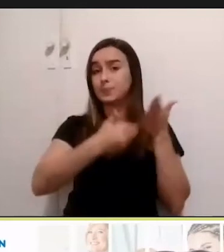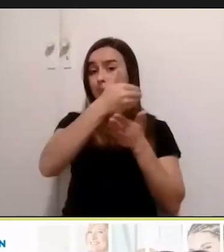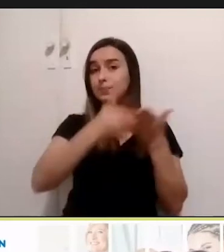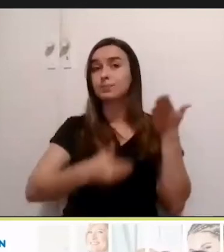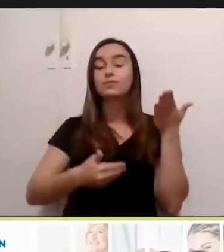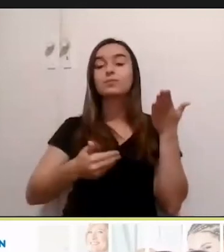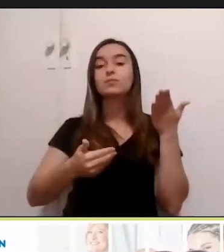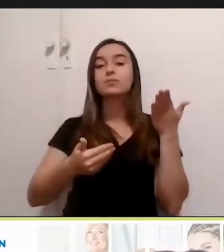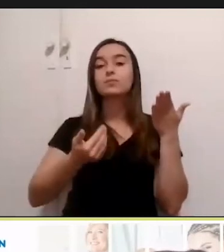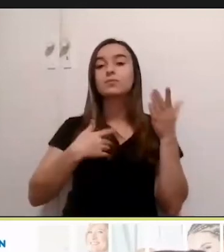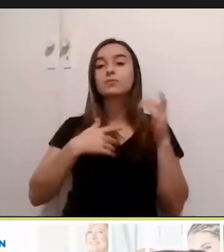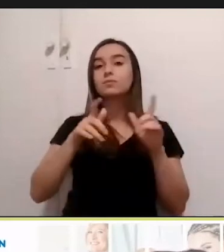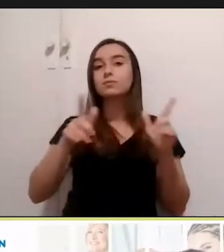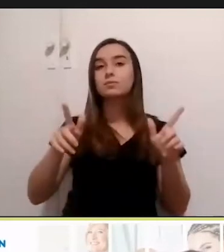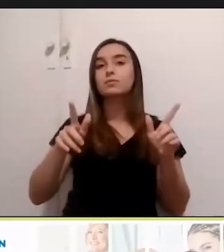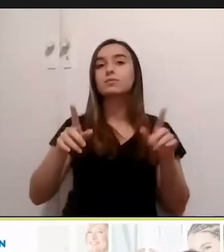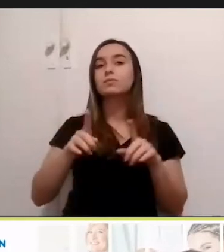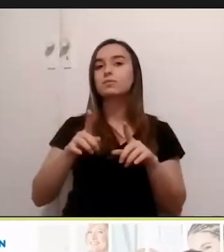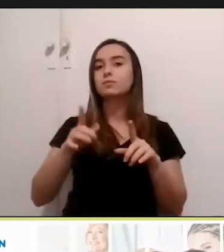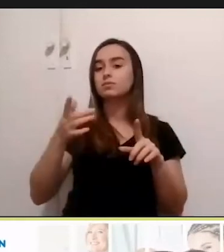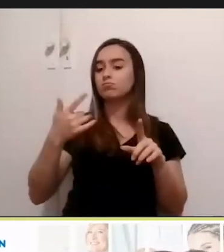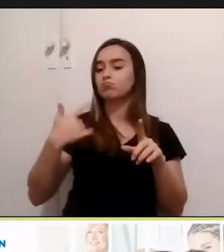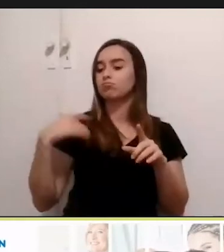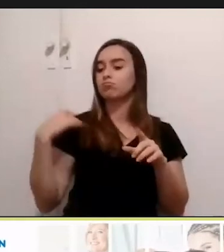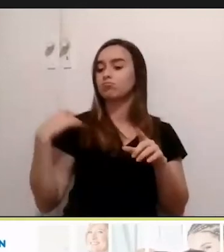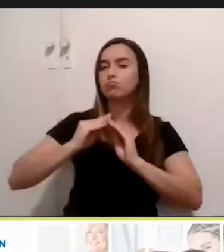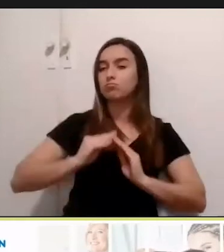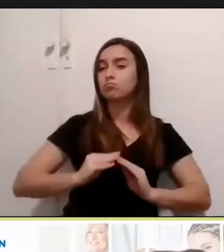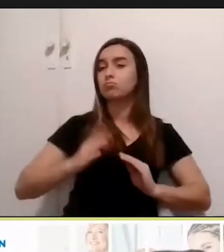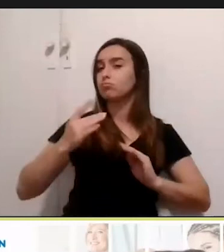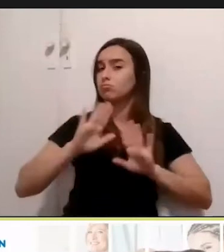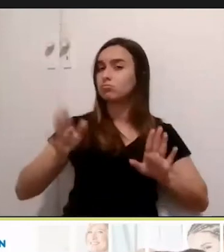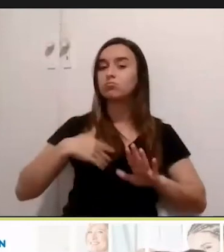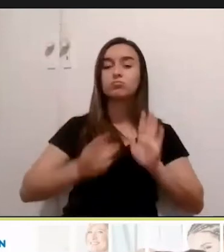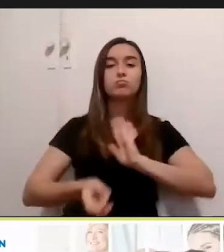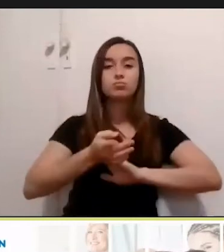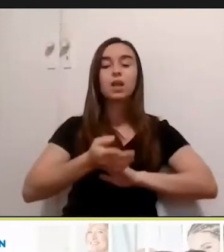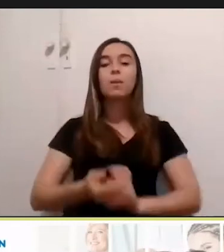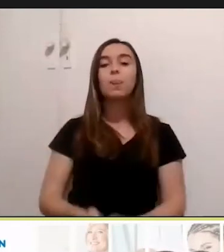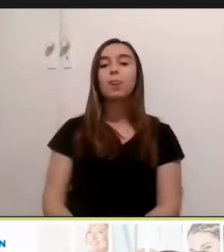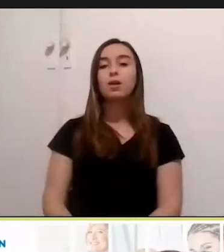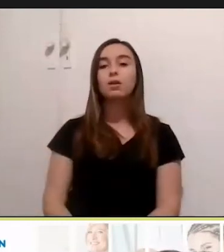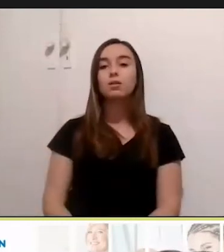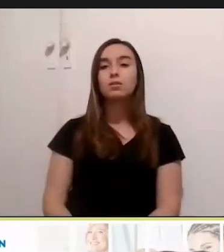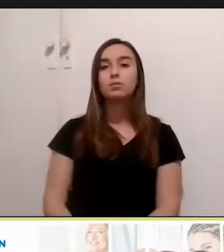is developed and published. Specific the phase 2, because there is a phase